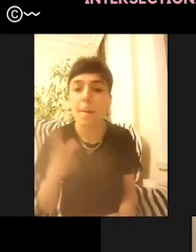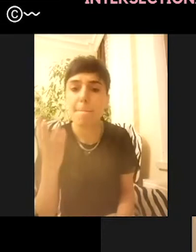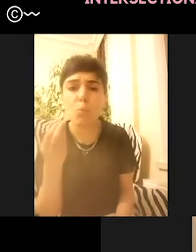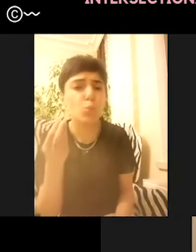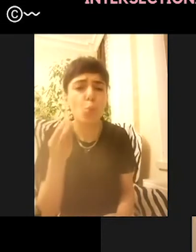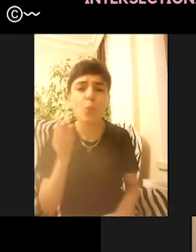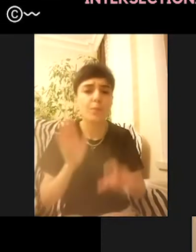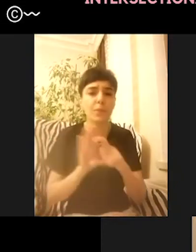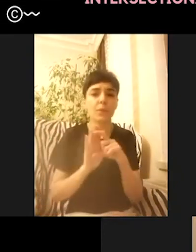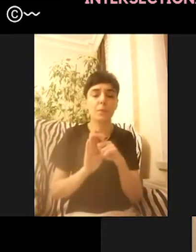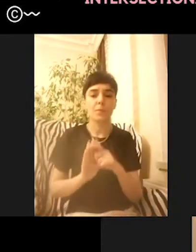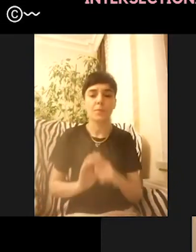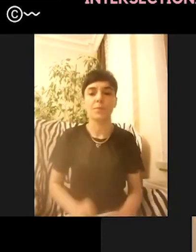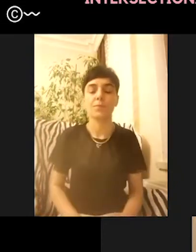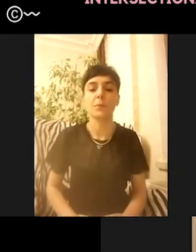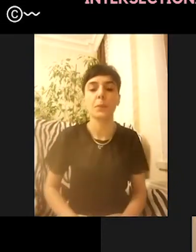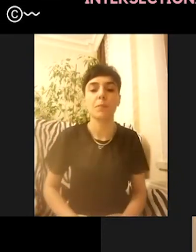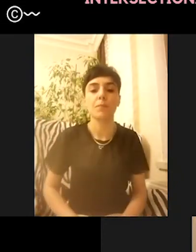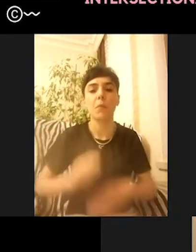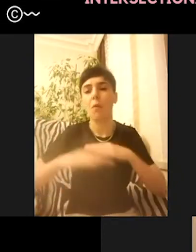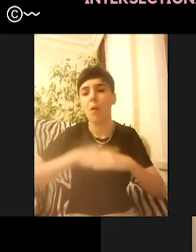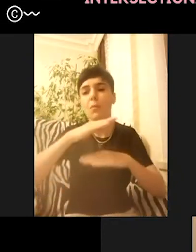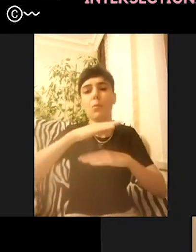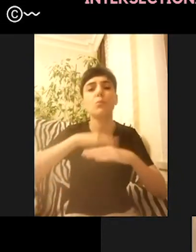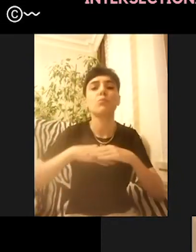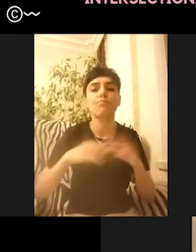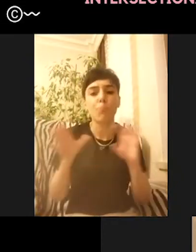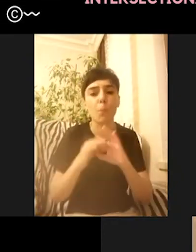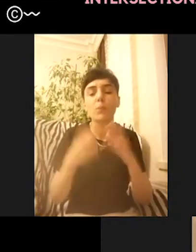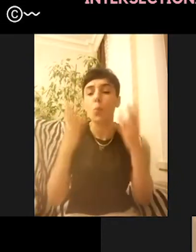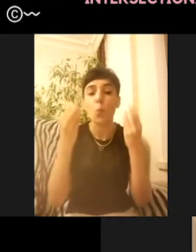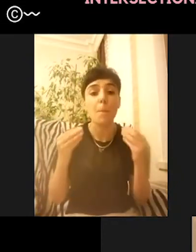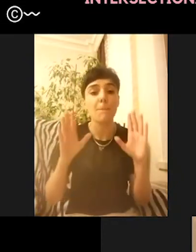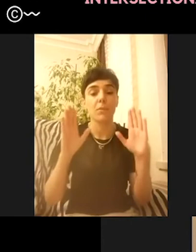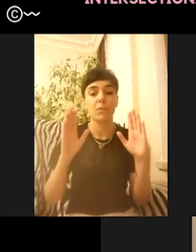way. There was this conversation between the Pride Committee and